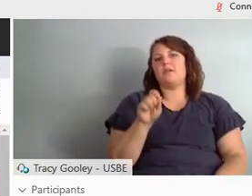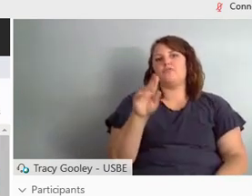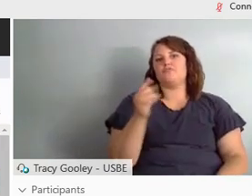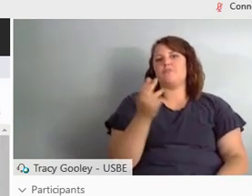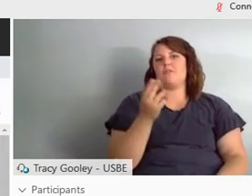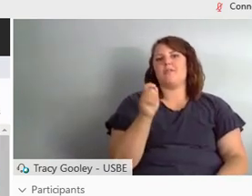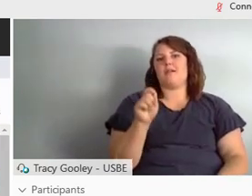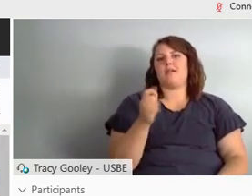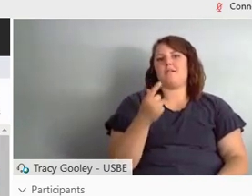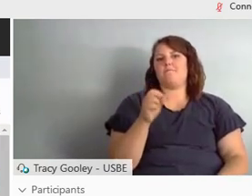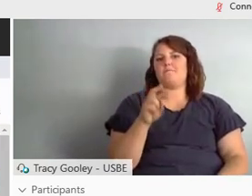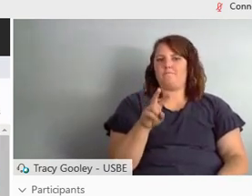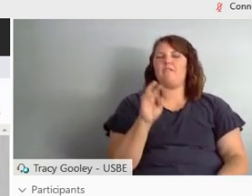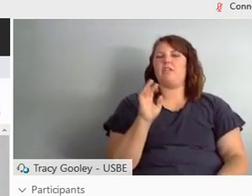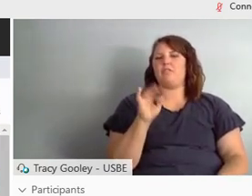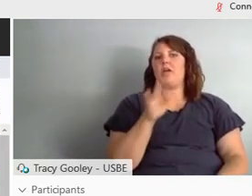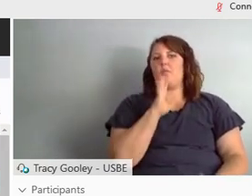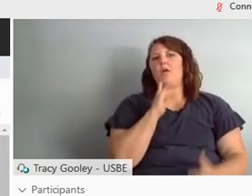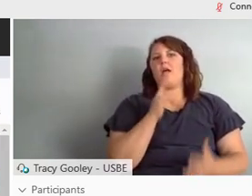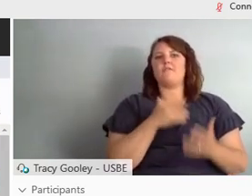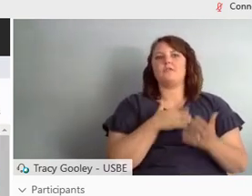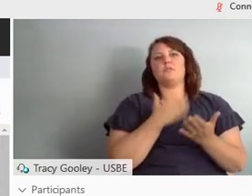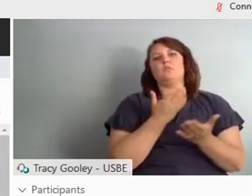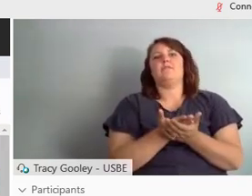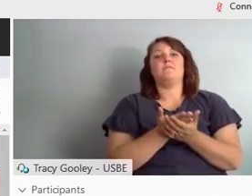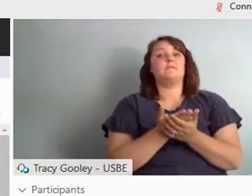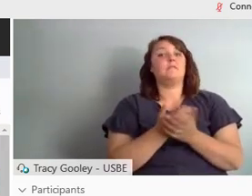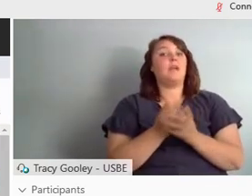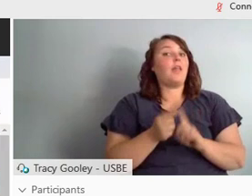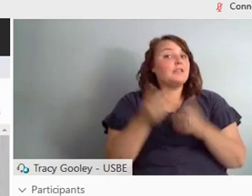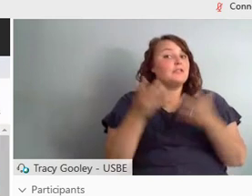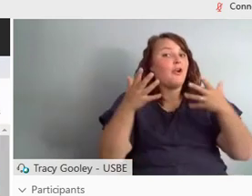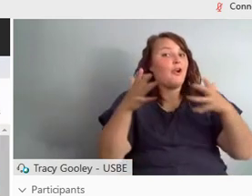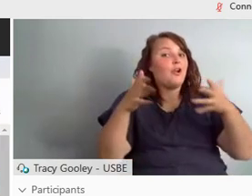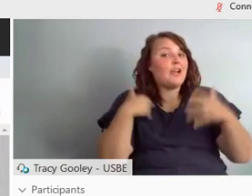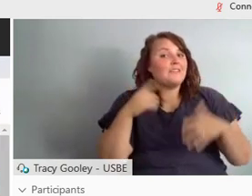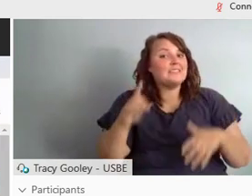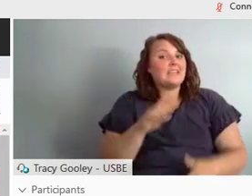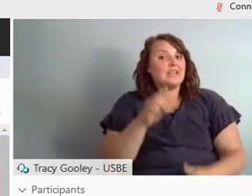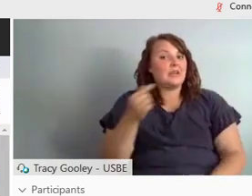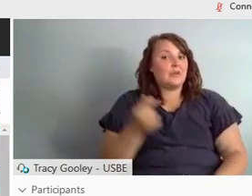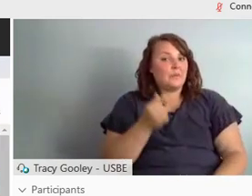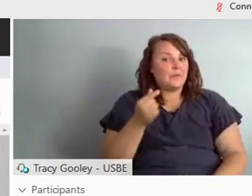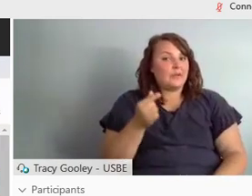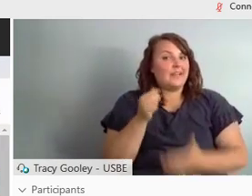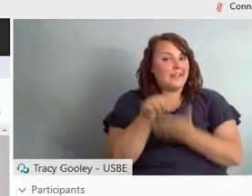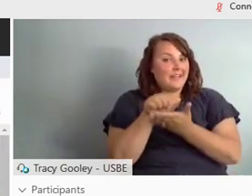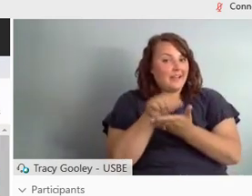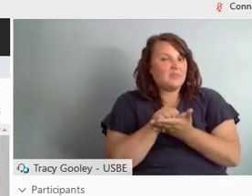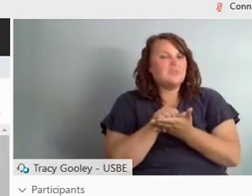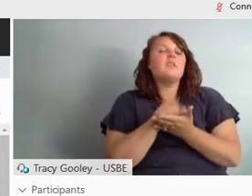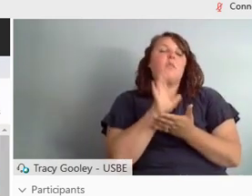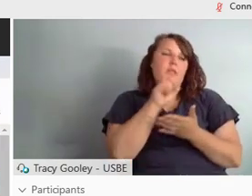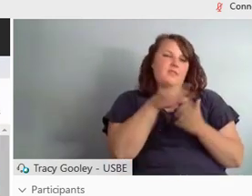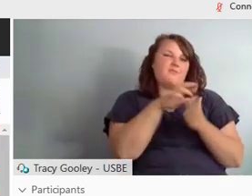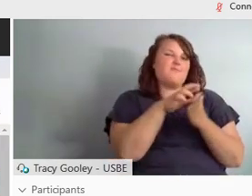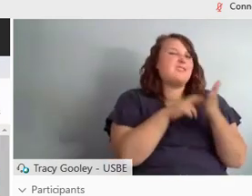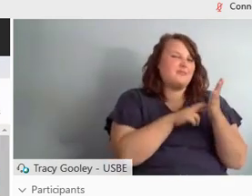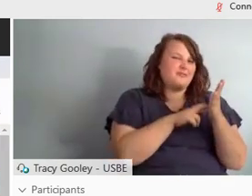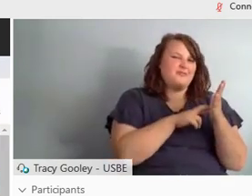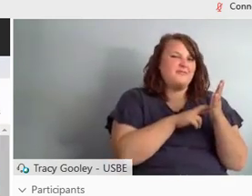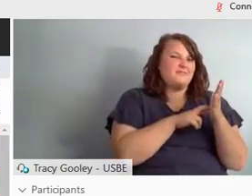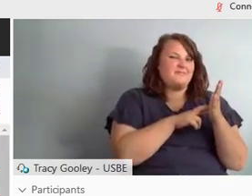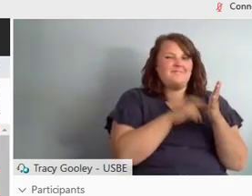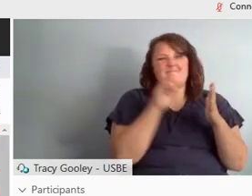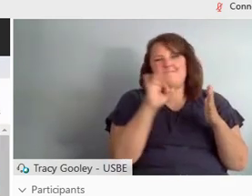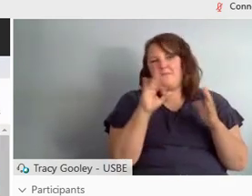datagateway.schools.utah.gov is the website where you're going to have to navigate to. Unless you already have a Data Gateway account, you're going to have to